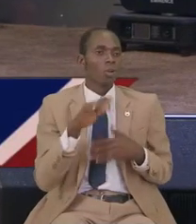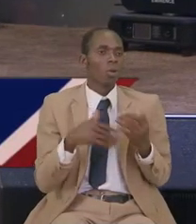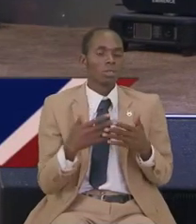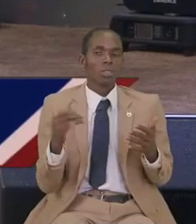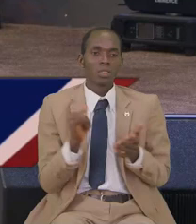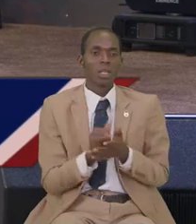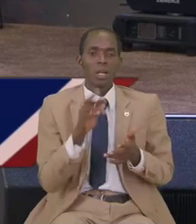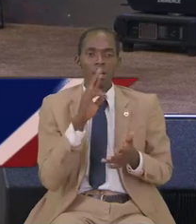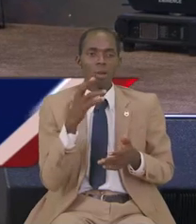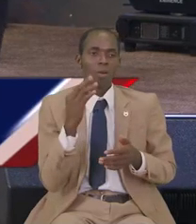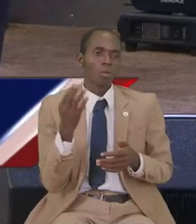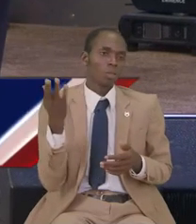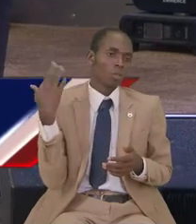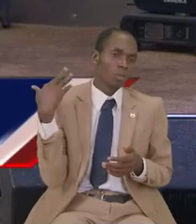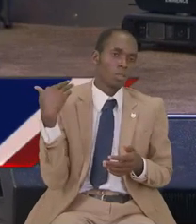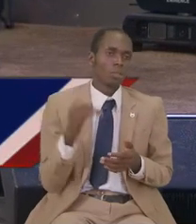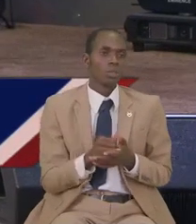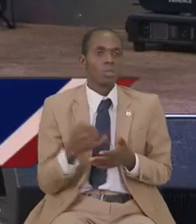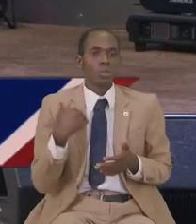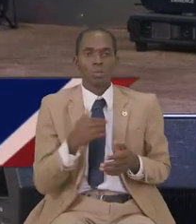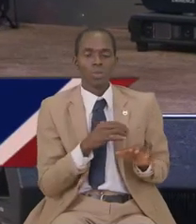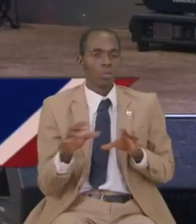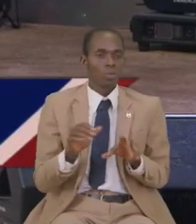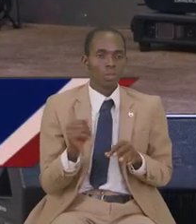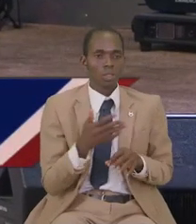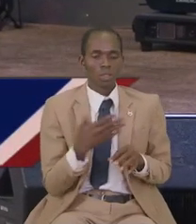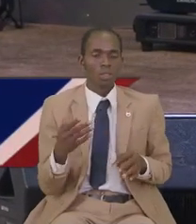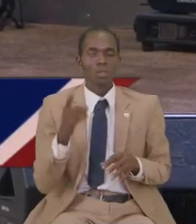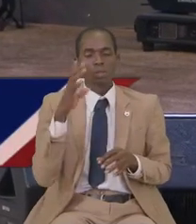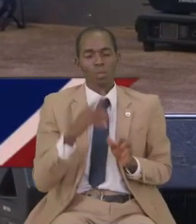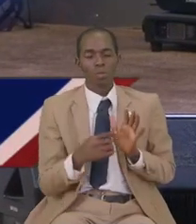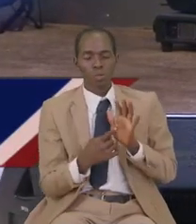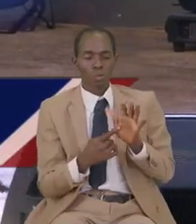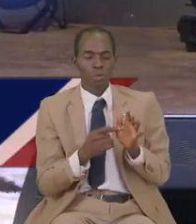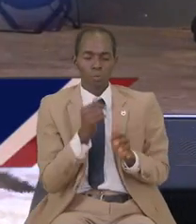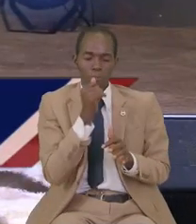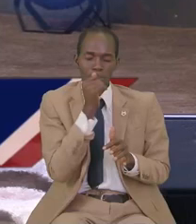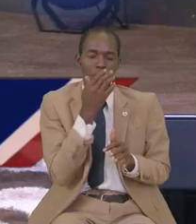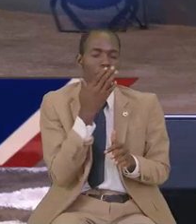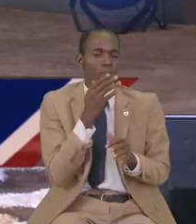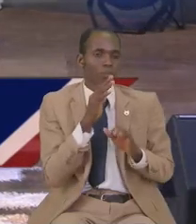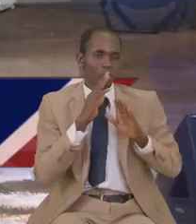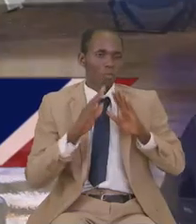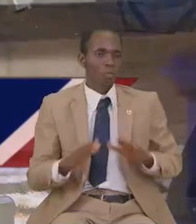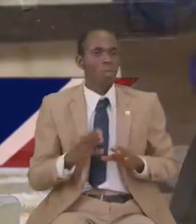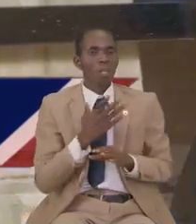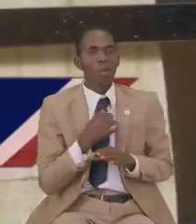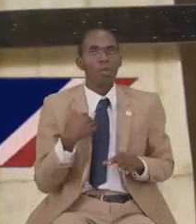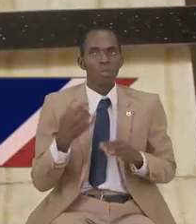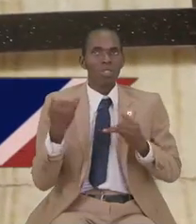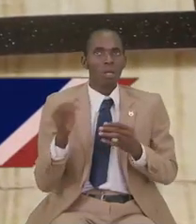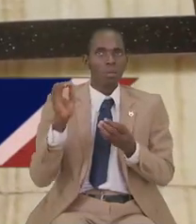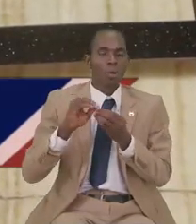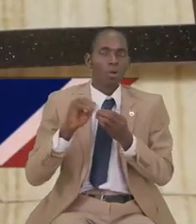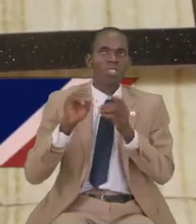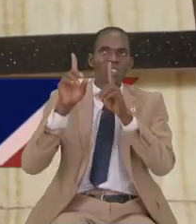appears quiet. We do another thing, God appears silent, and then we go ahead and we're testing God. We're